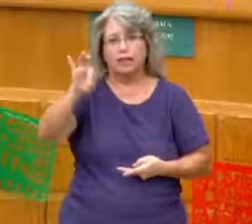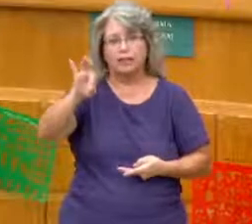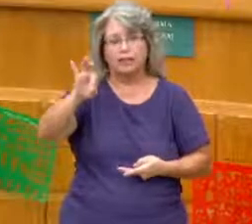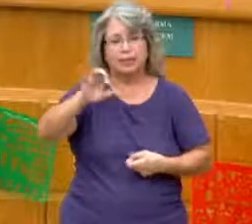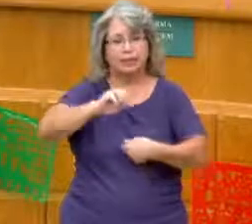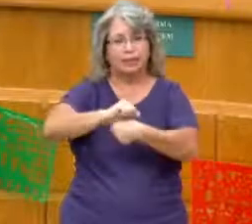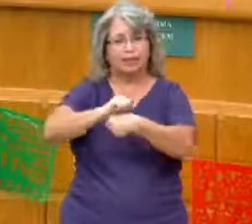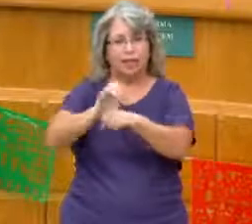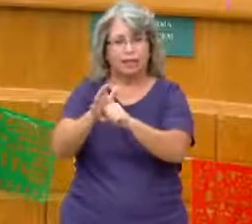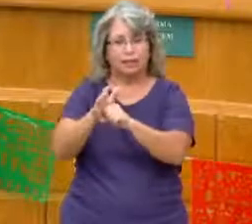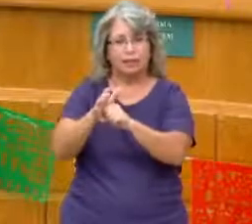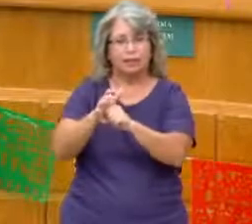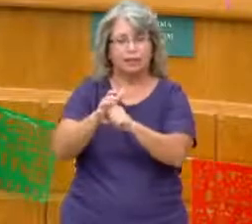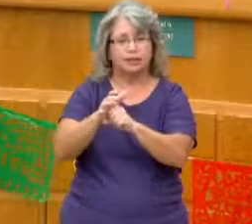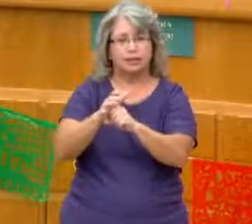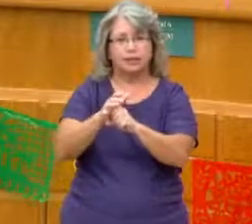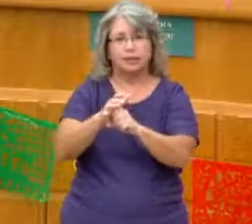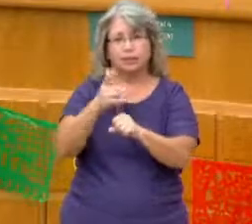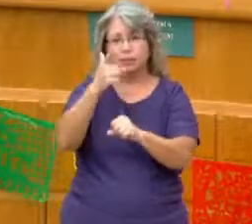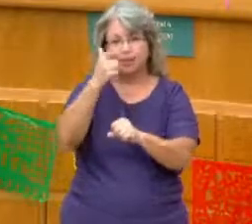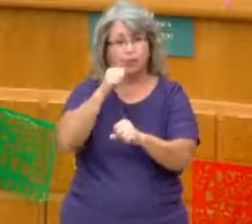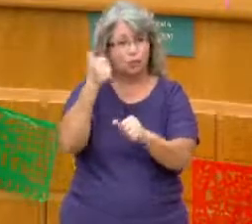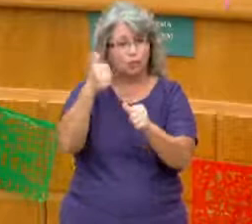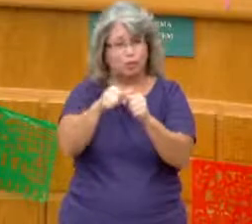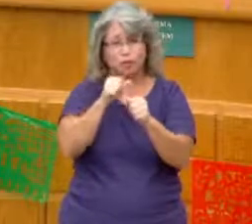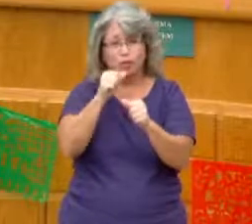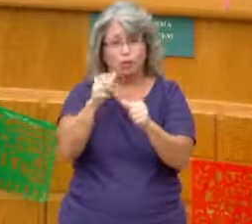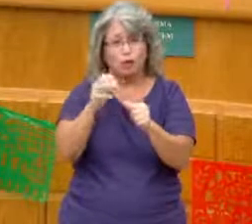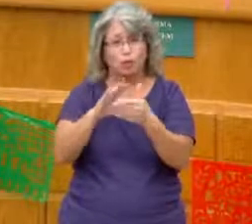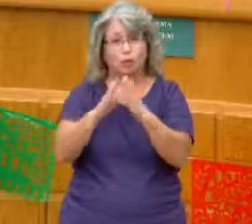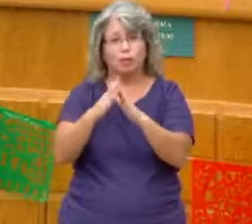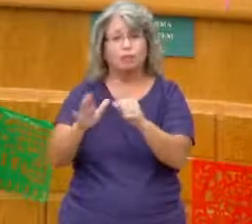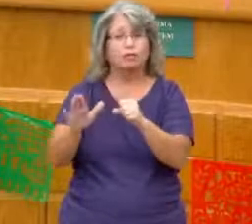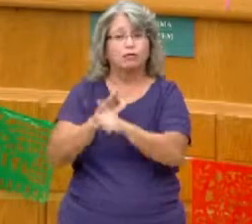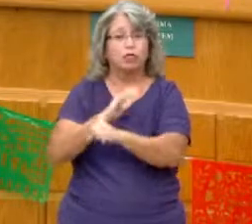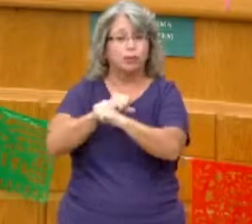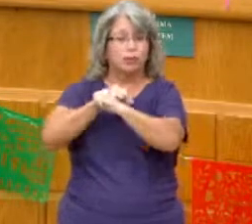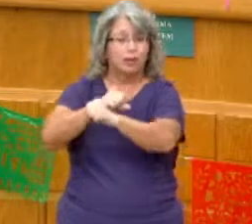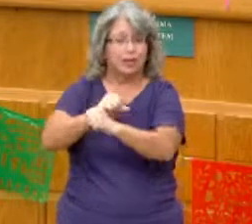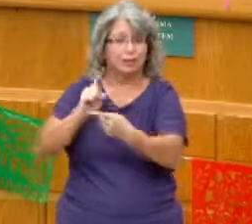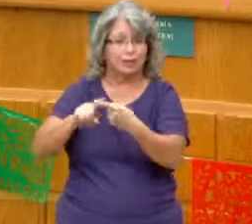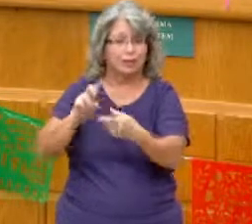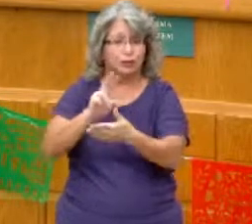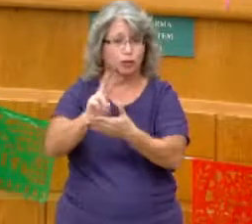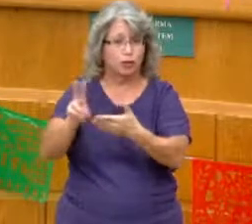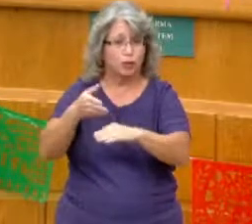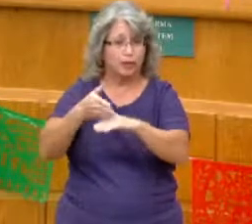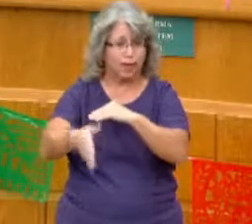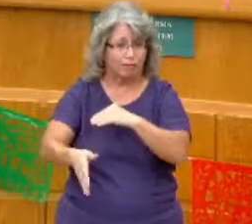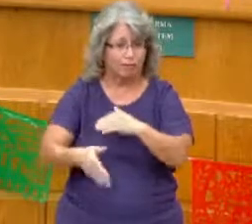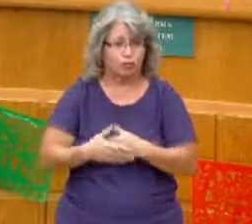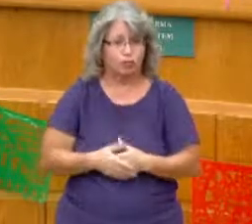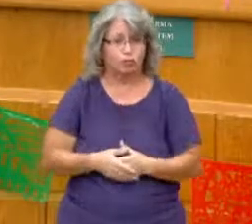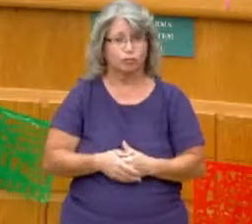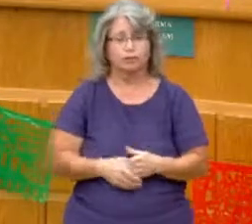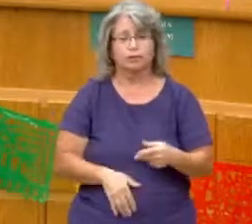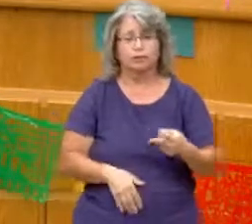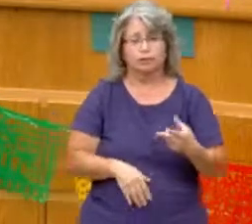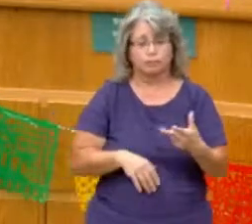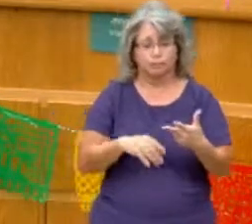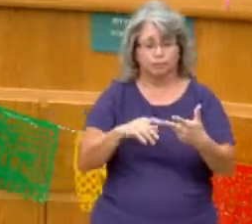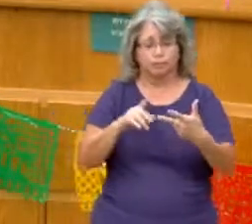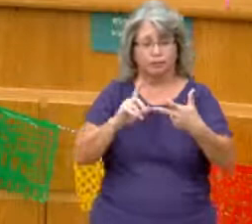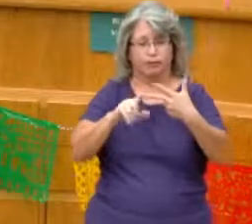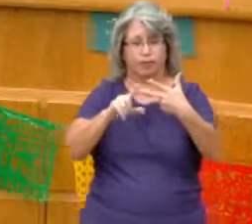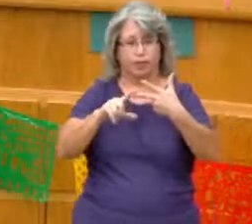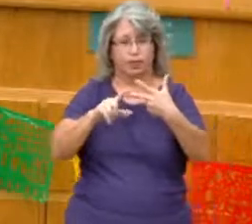not attained until 2 weeks after your final dose. Number three, get vaccinated if you are pregnant or planning on